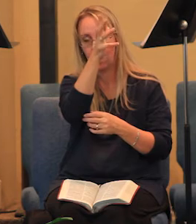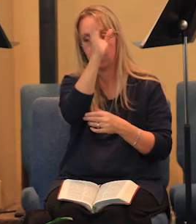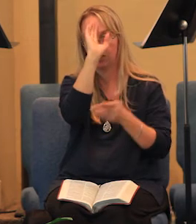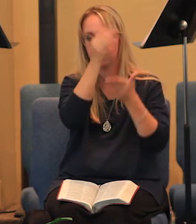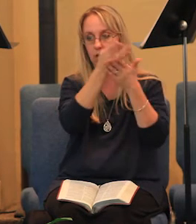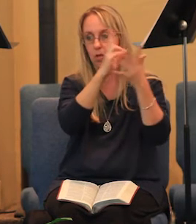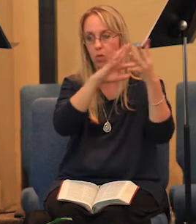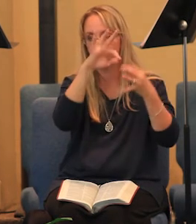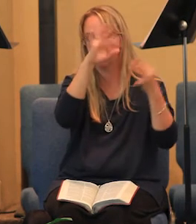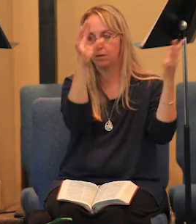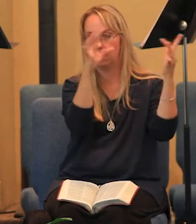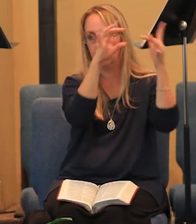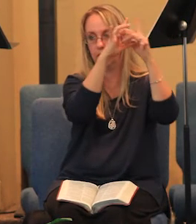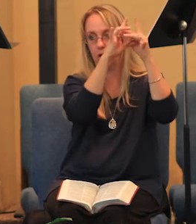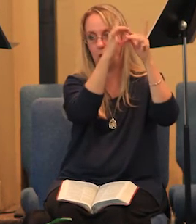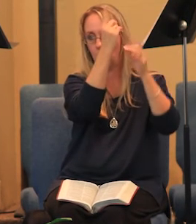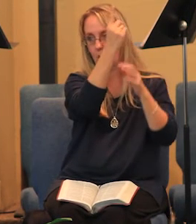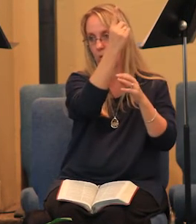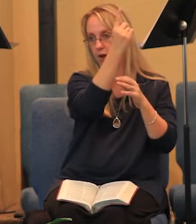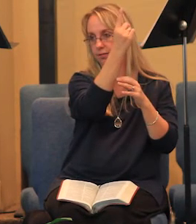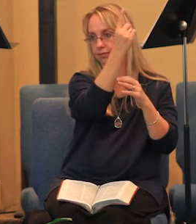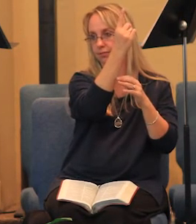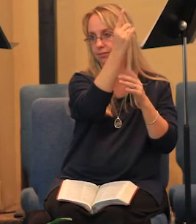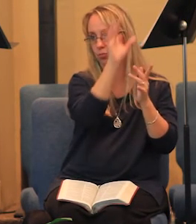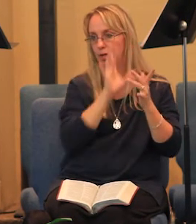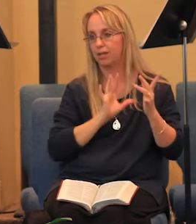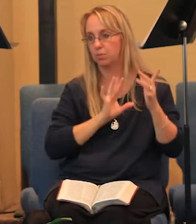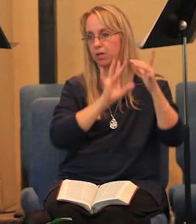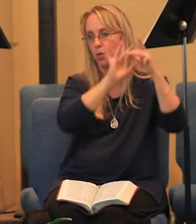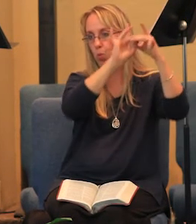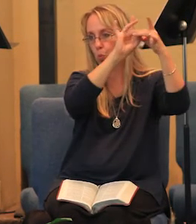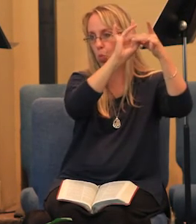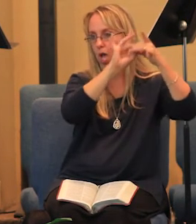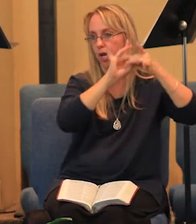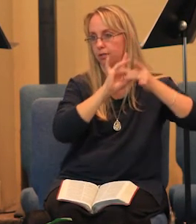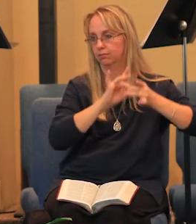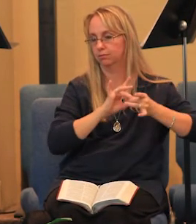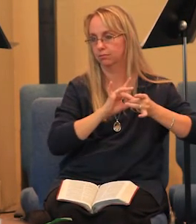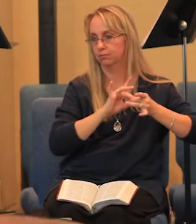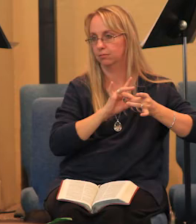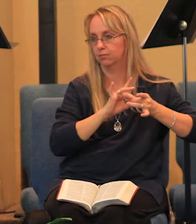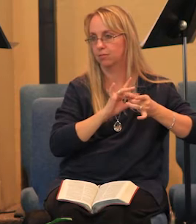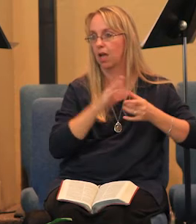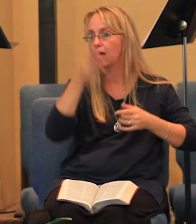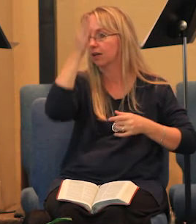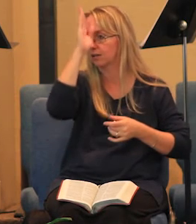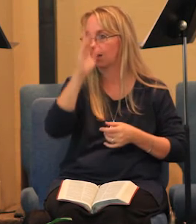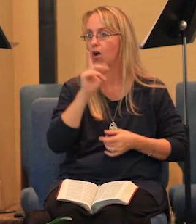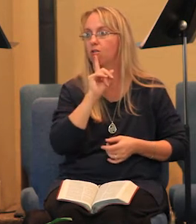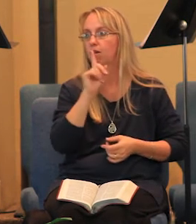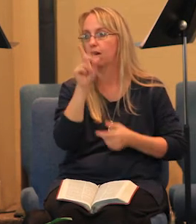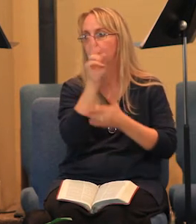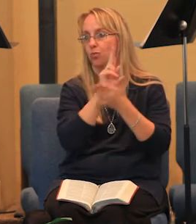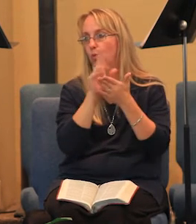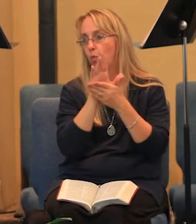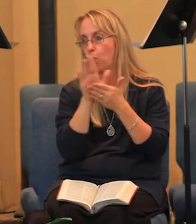he and the Holy Spirit are one. That God is holy.